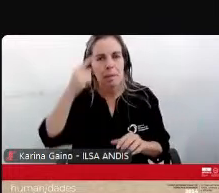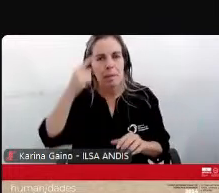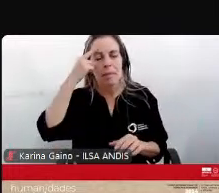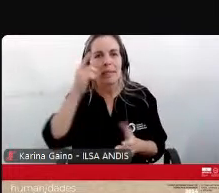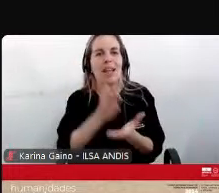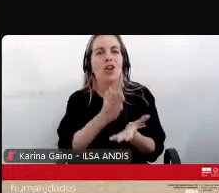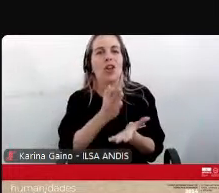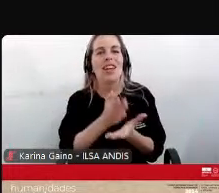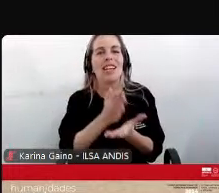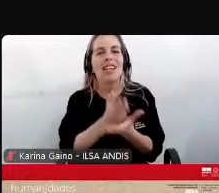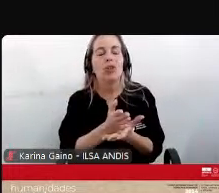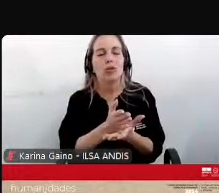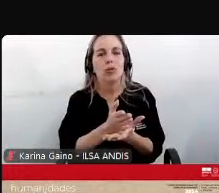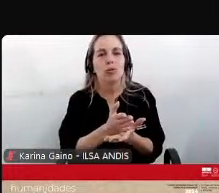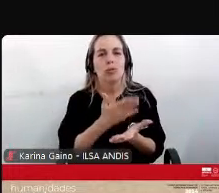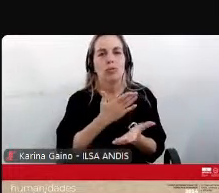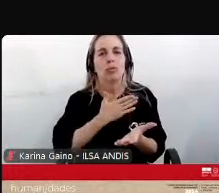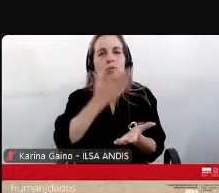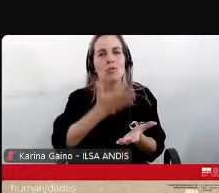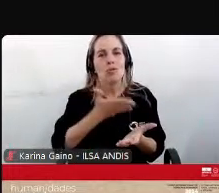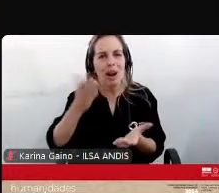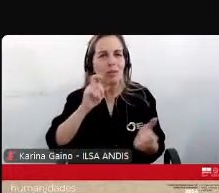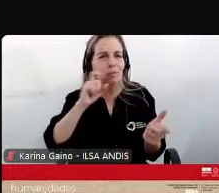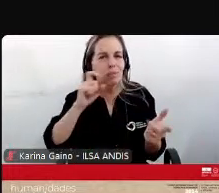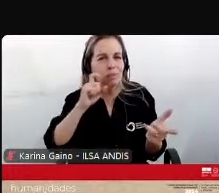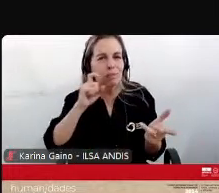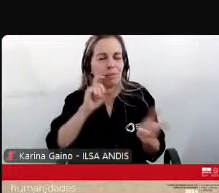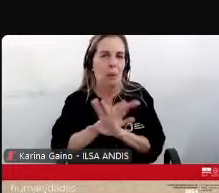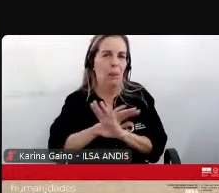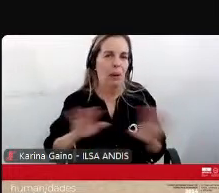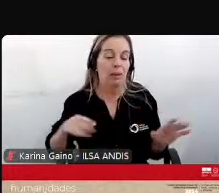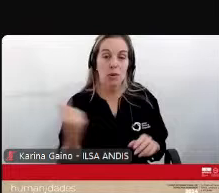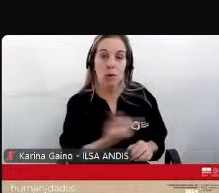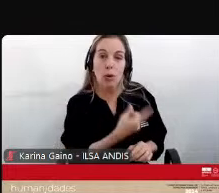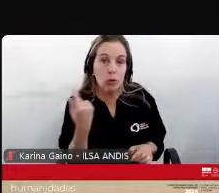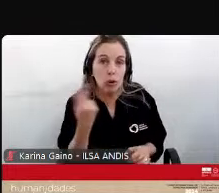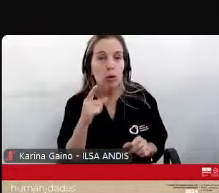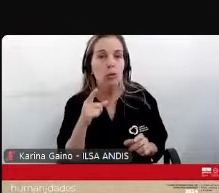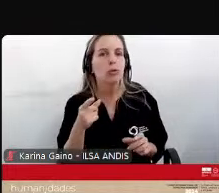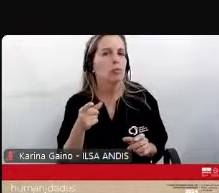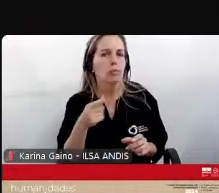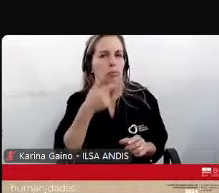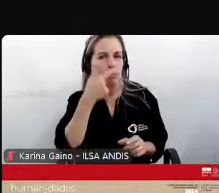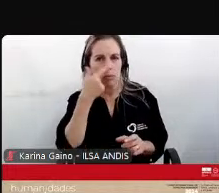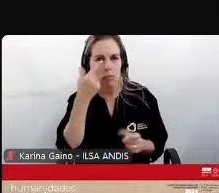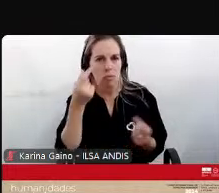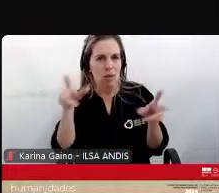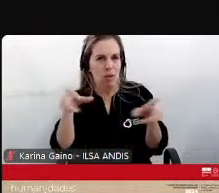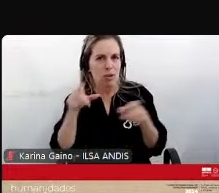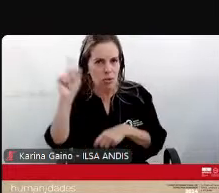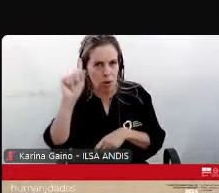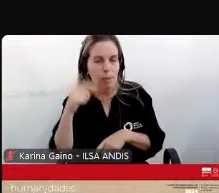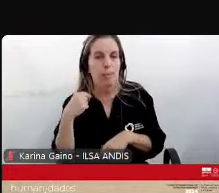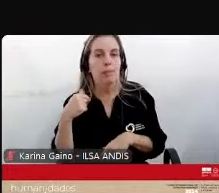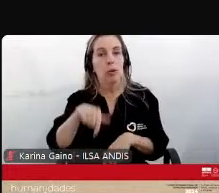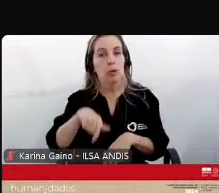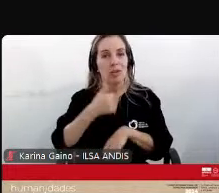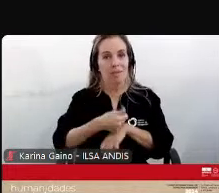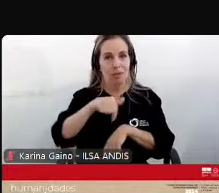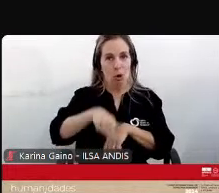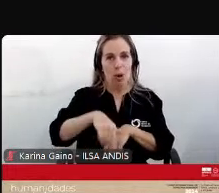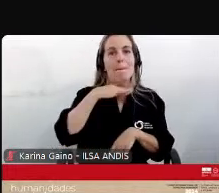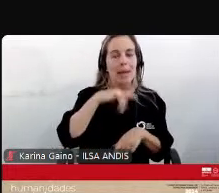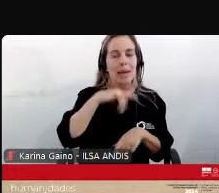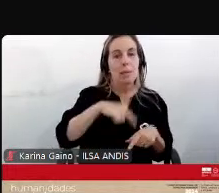We're a nonprofit organization. We're based in the US. I'm based in Mexico, and we have teams across the world. Our